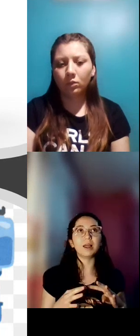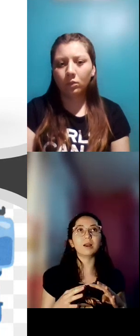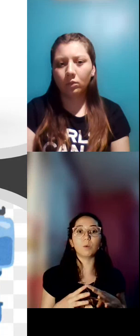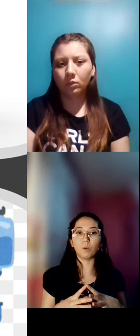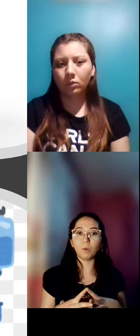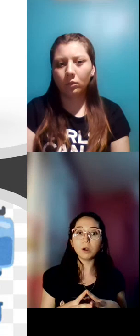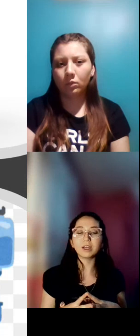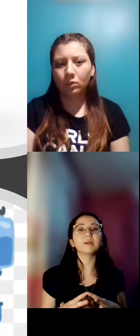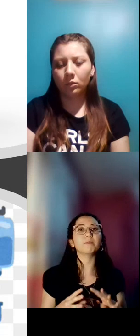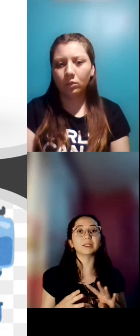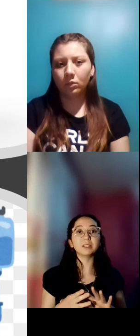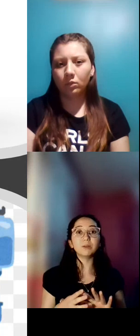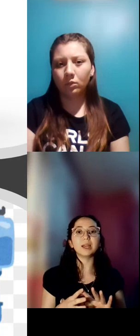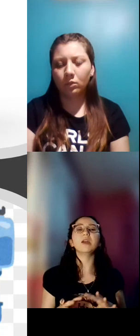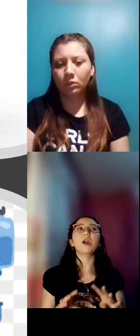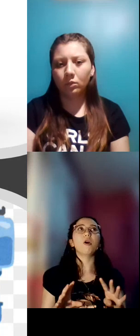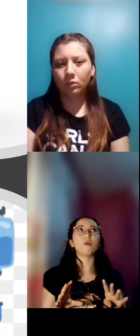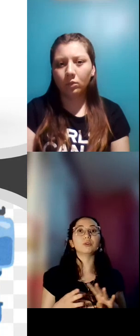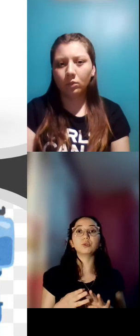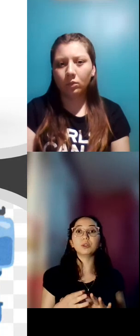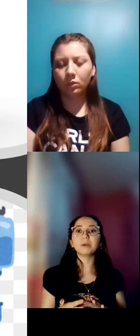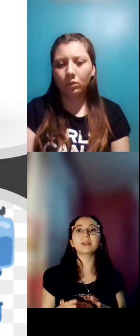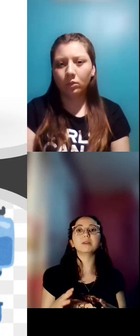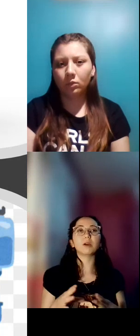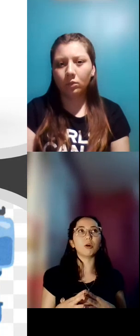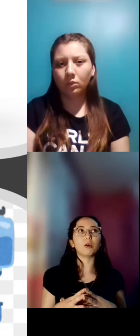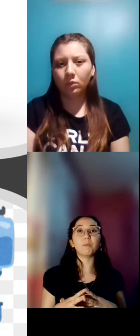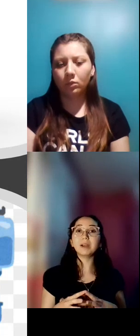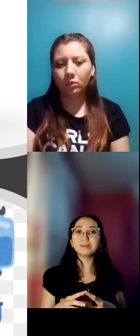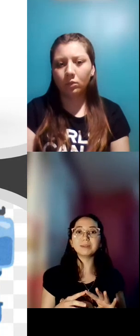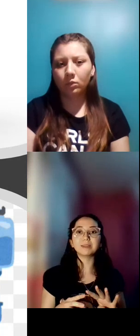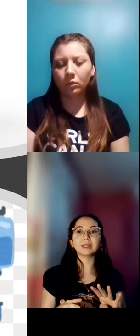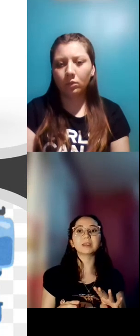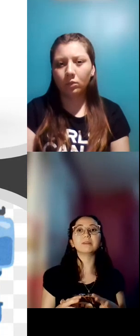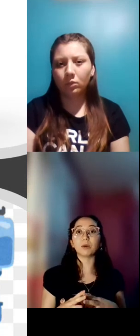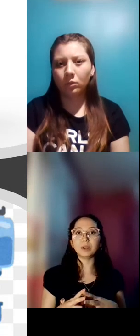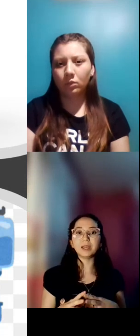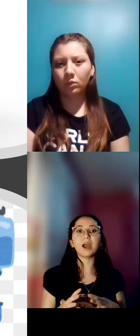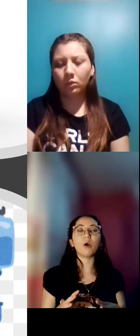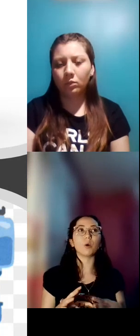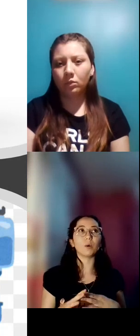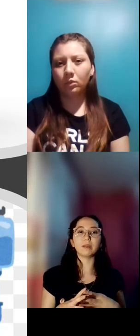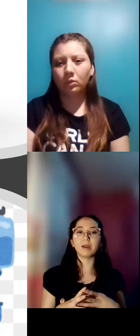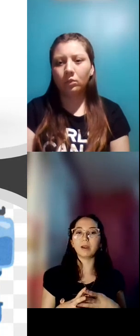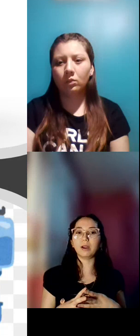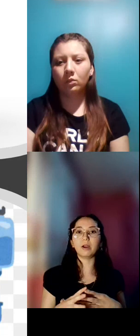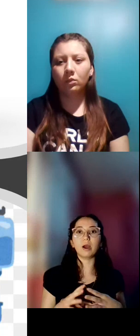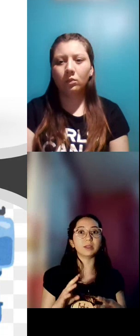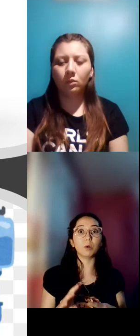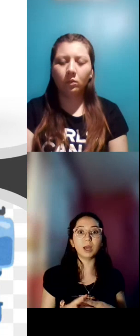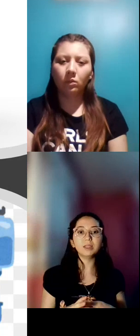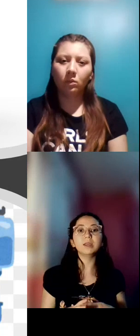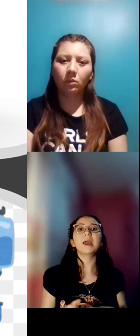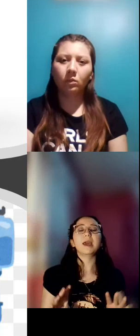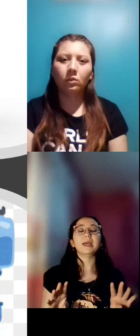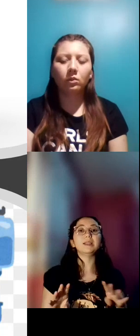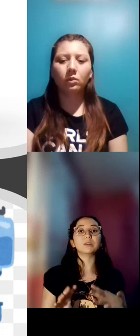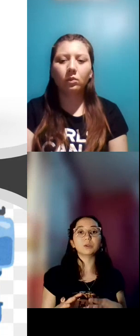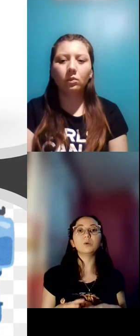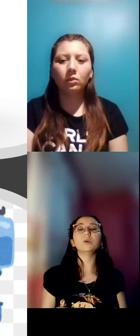Consular health worker, particularly for treatment or persistent diarrhea or when there is